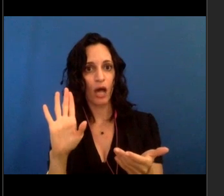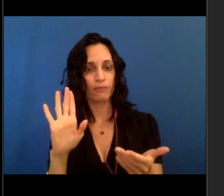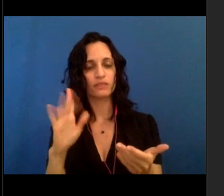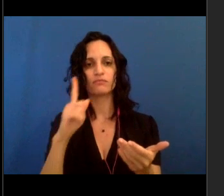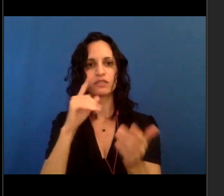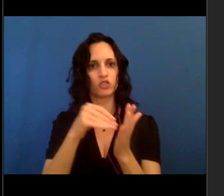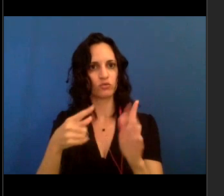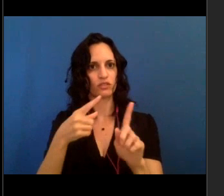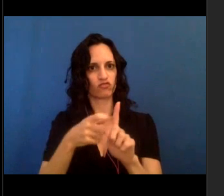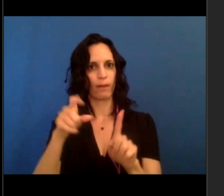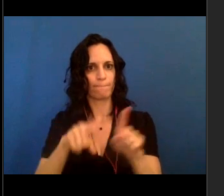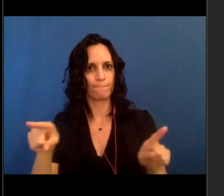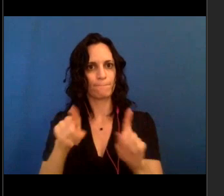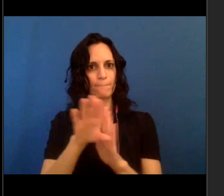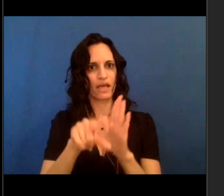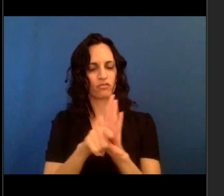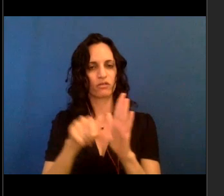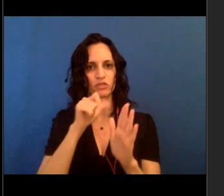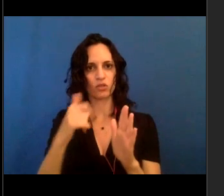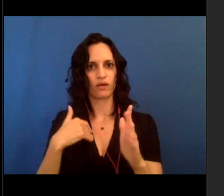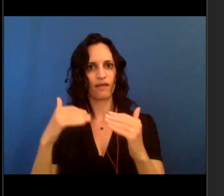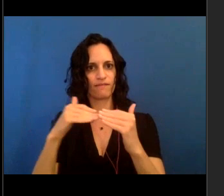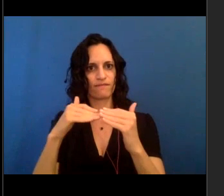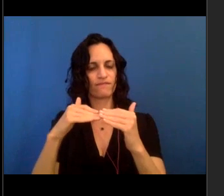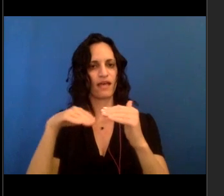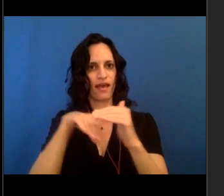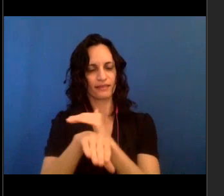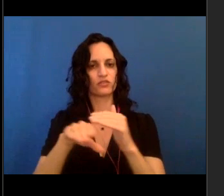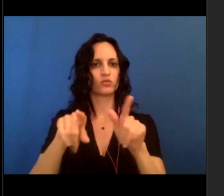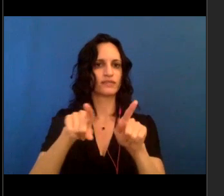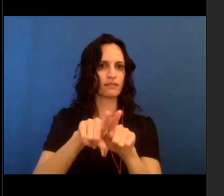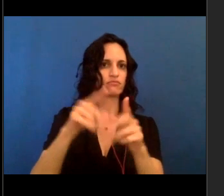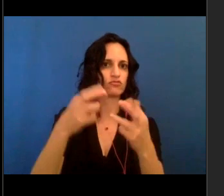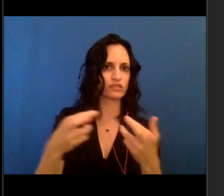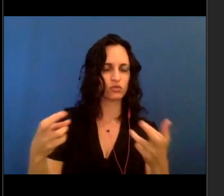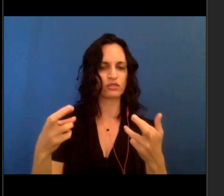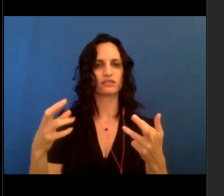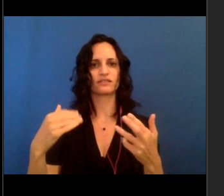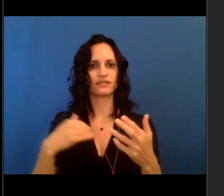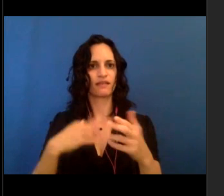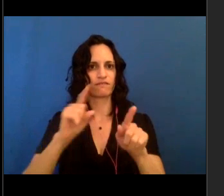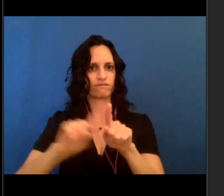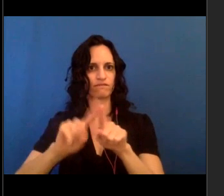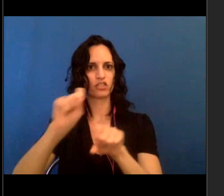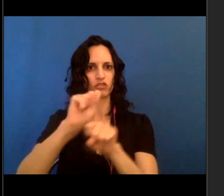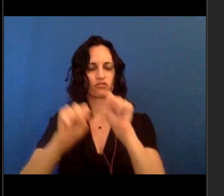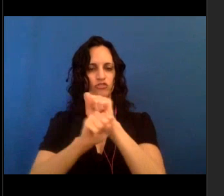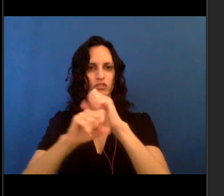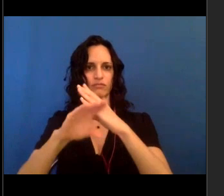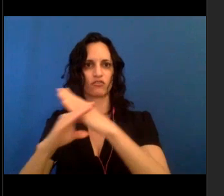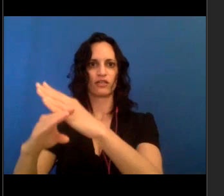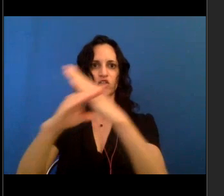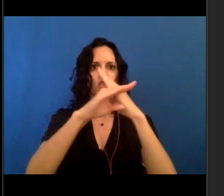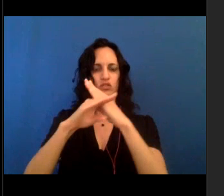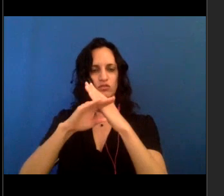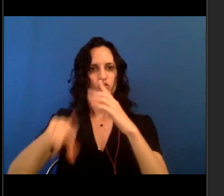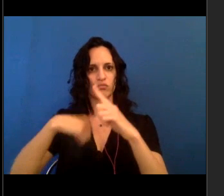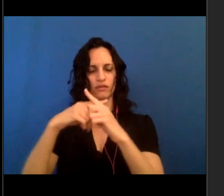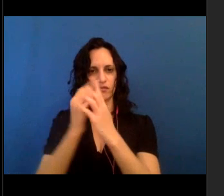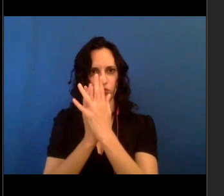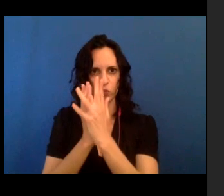different backgrounds do not have access to the same resources or are facing different structural barriers as they navigate higher education. And